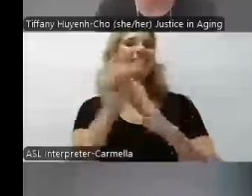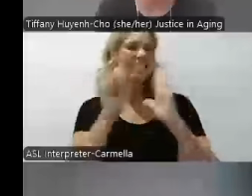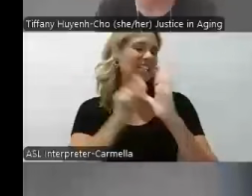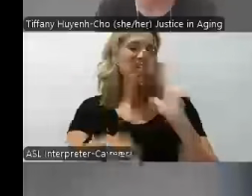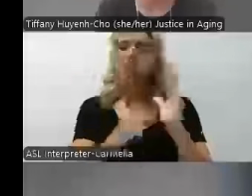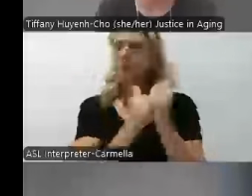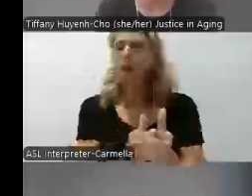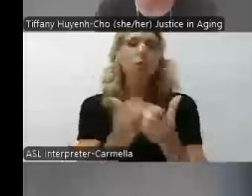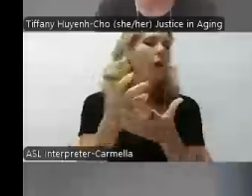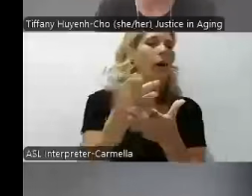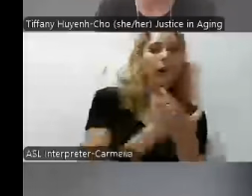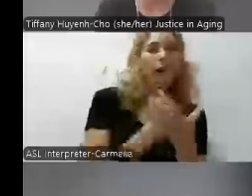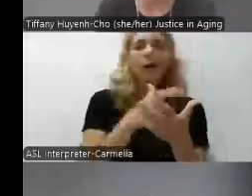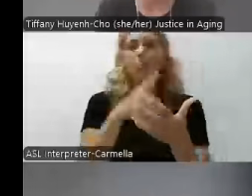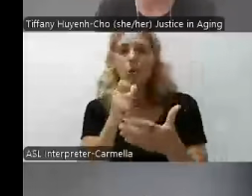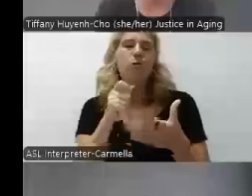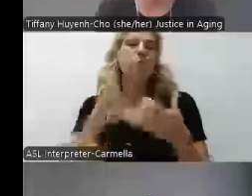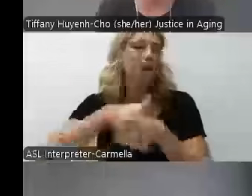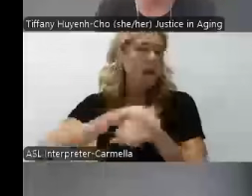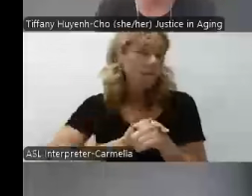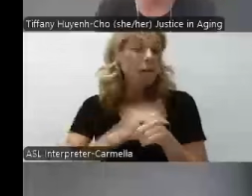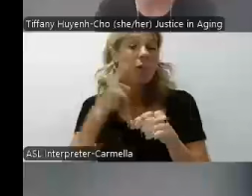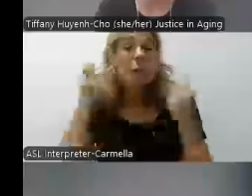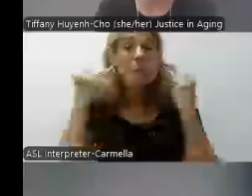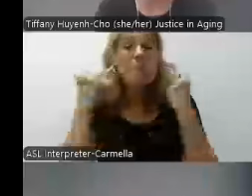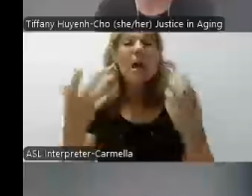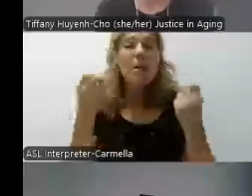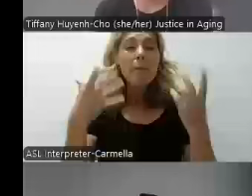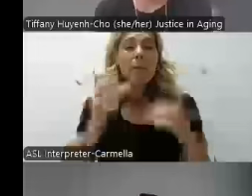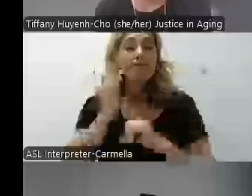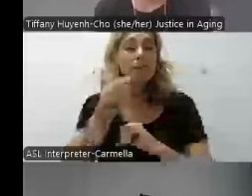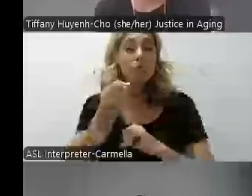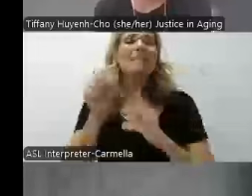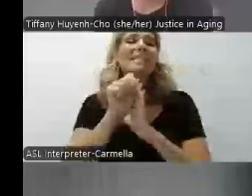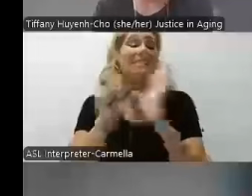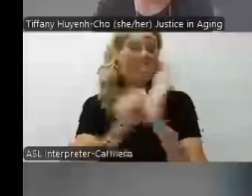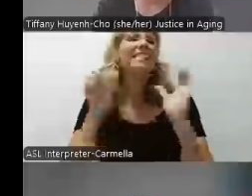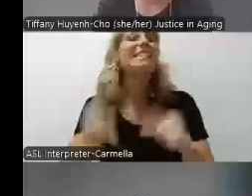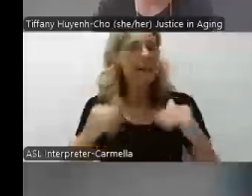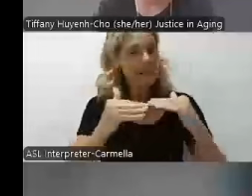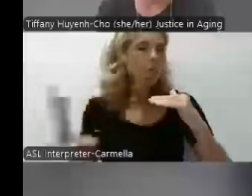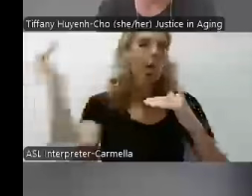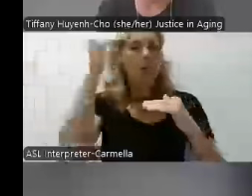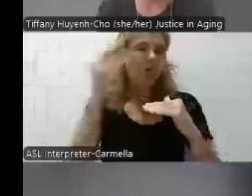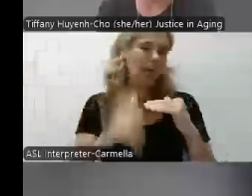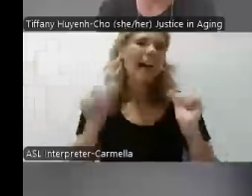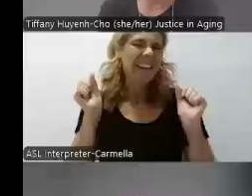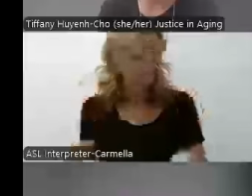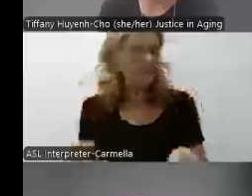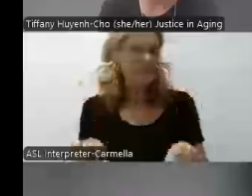it's income or who's covered. And then in many instances, states can go above that, as we'll discuss with some of the